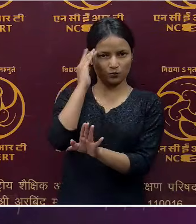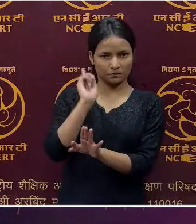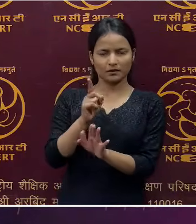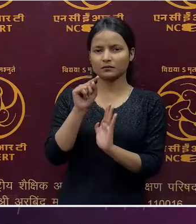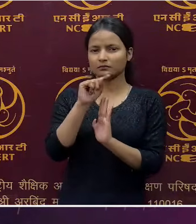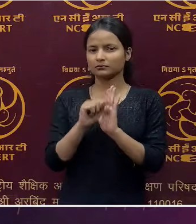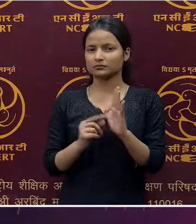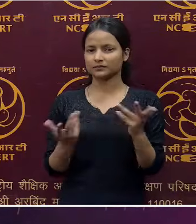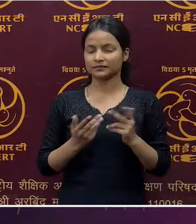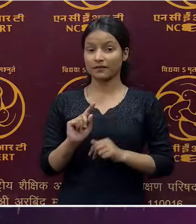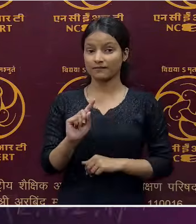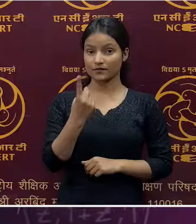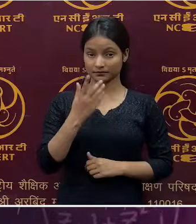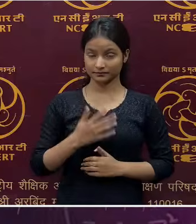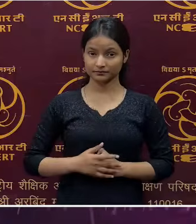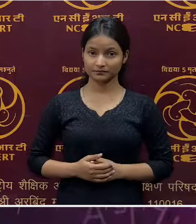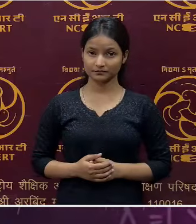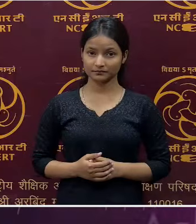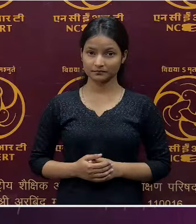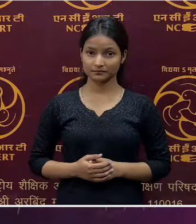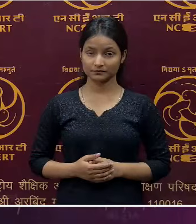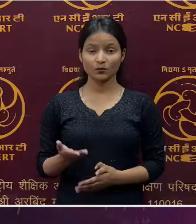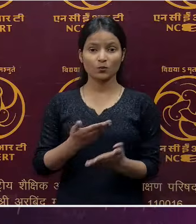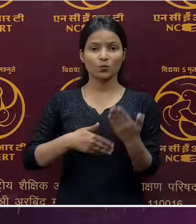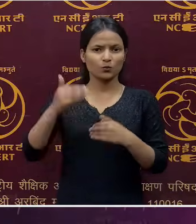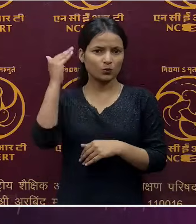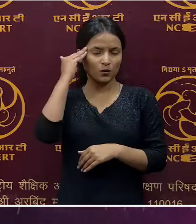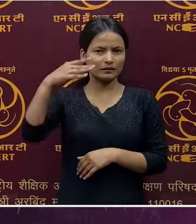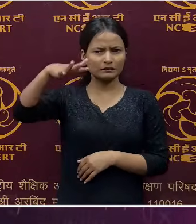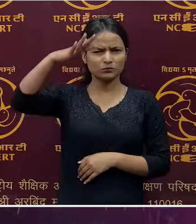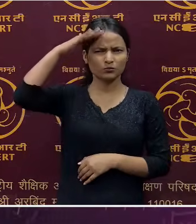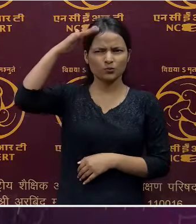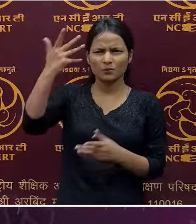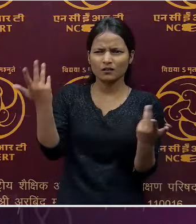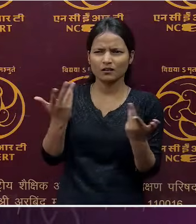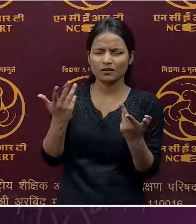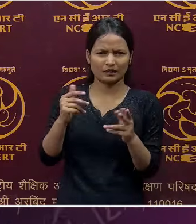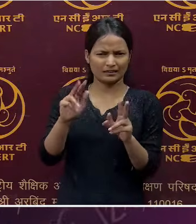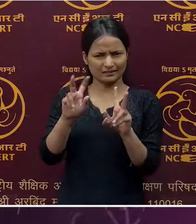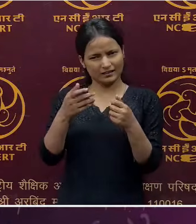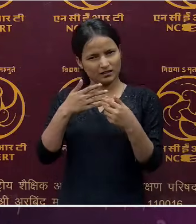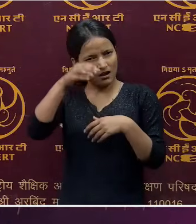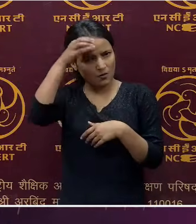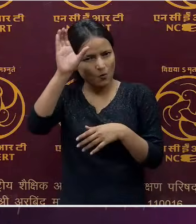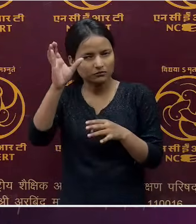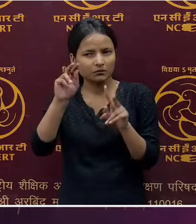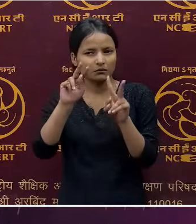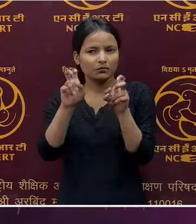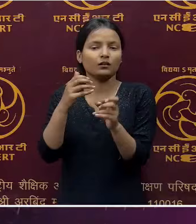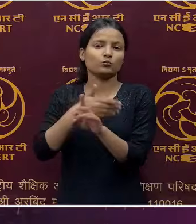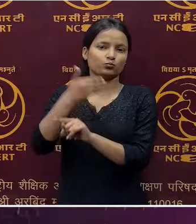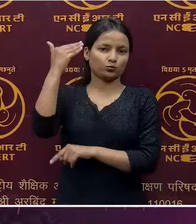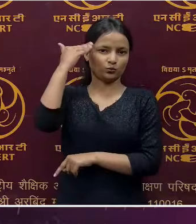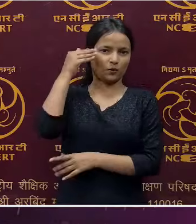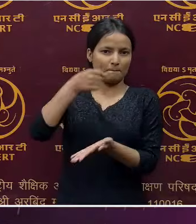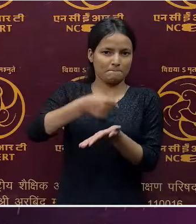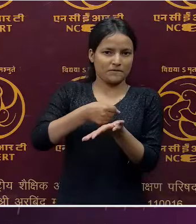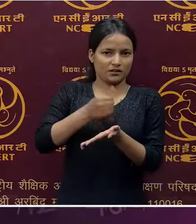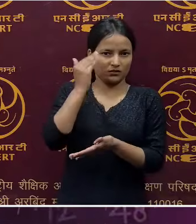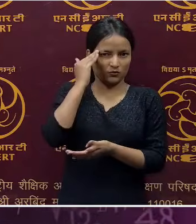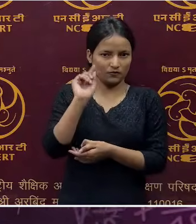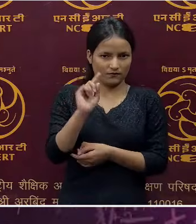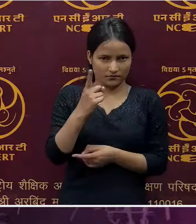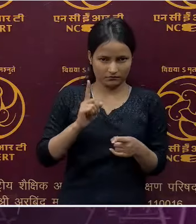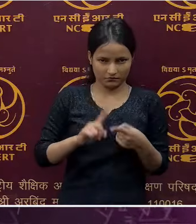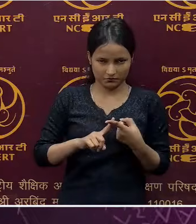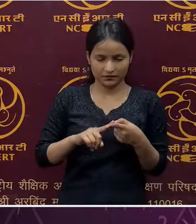So first step is that we should know what is the theory behind it. Now the second and third step is procedure and animation, that is for